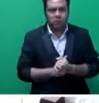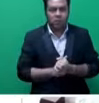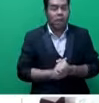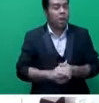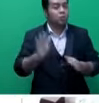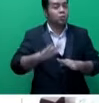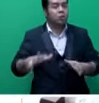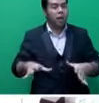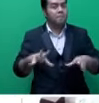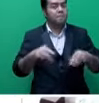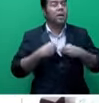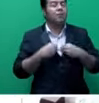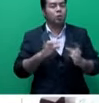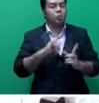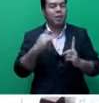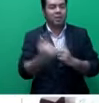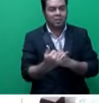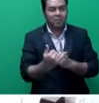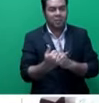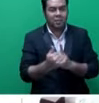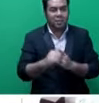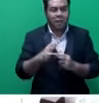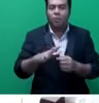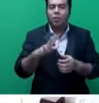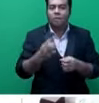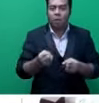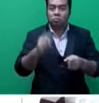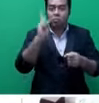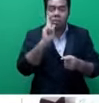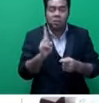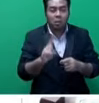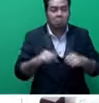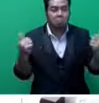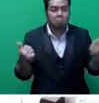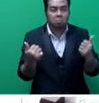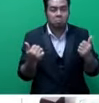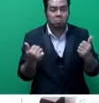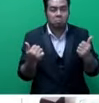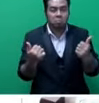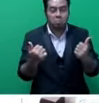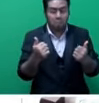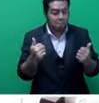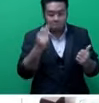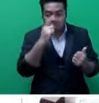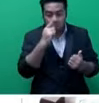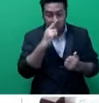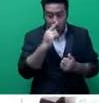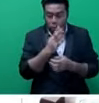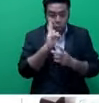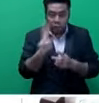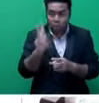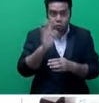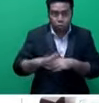Children are very much part and parcel of our society. We, of course, have recently seen a number of incidences where children have been